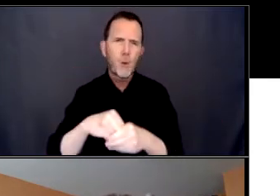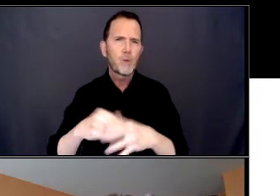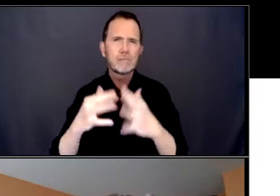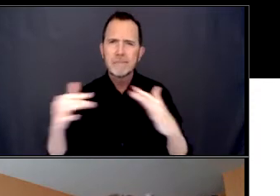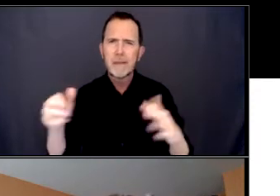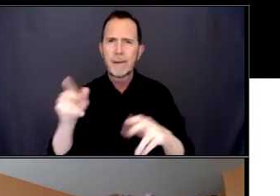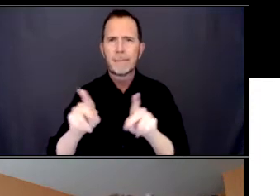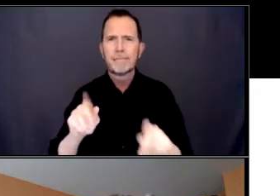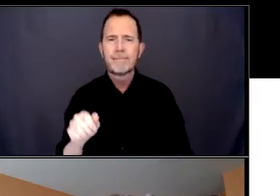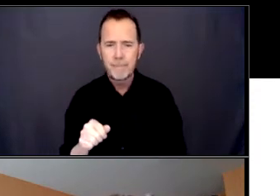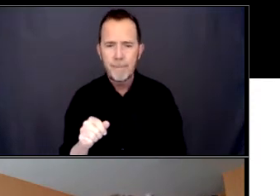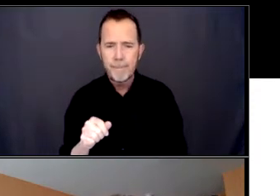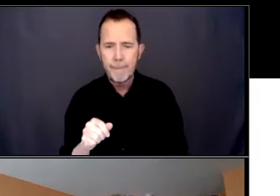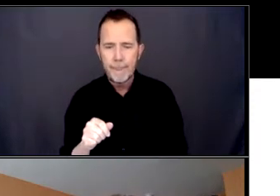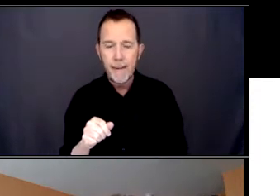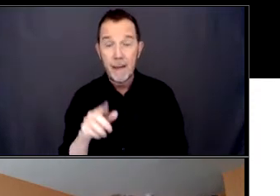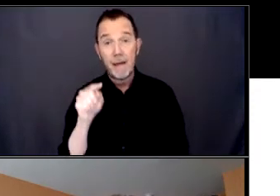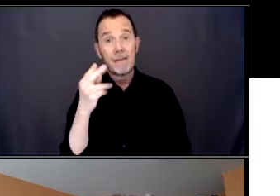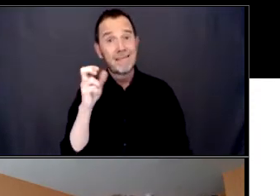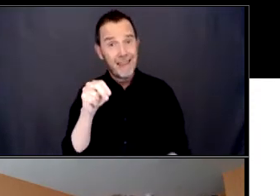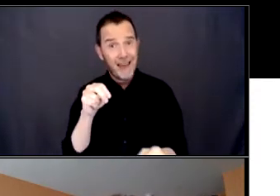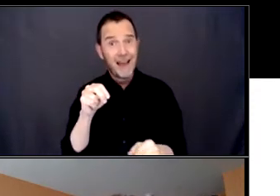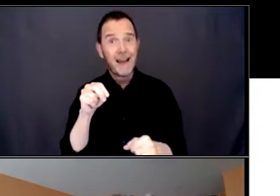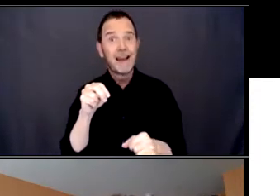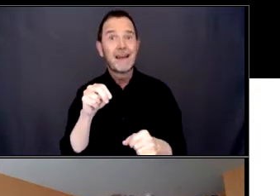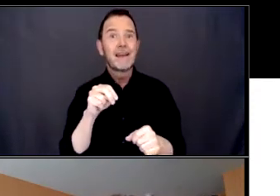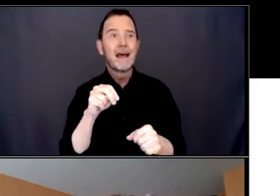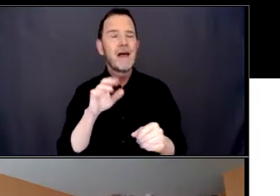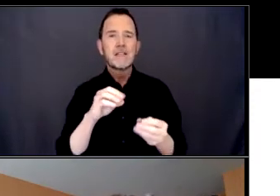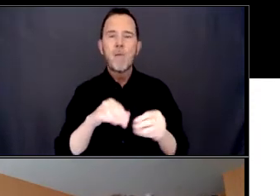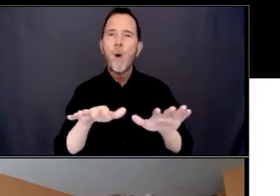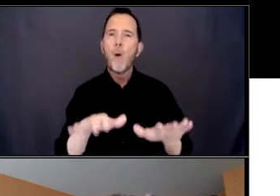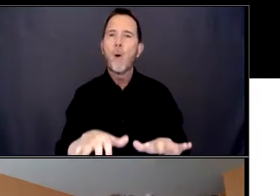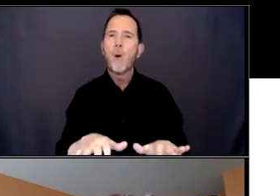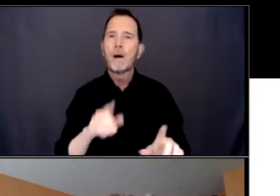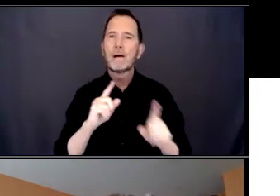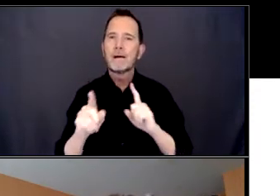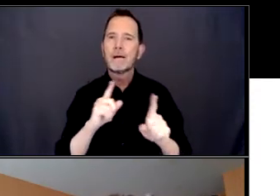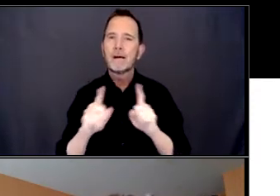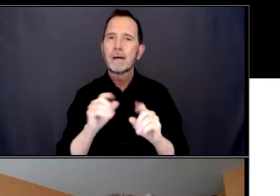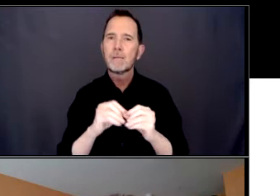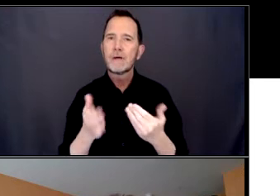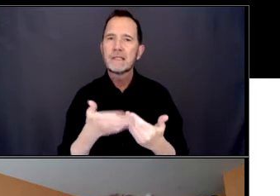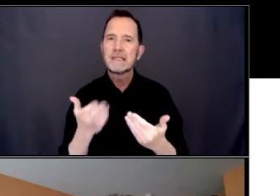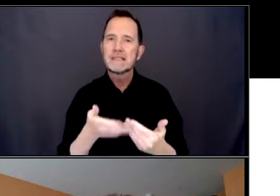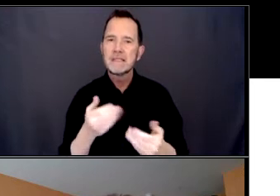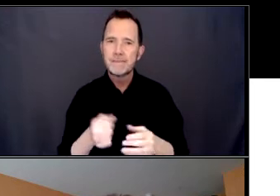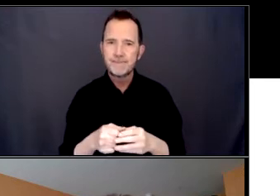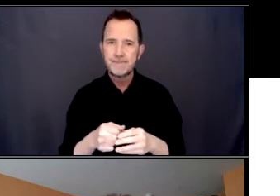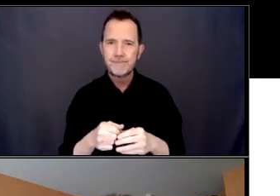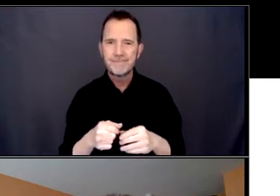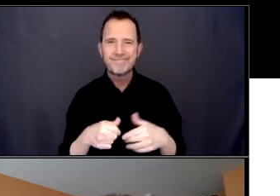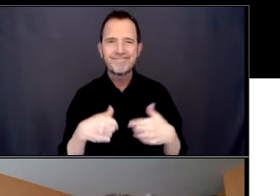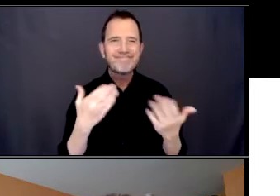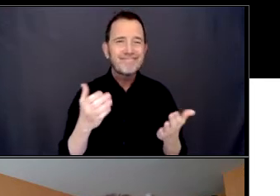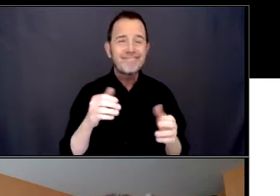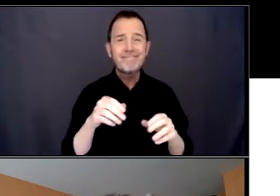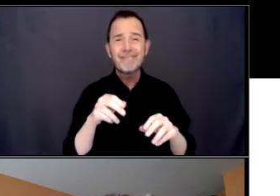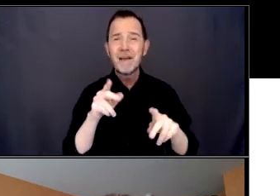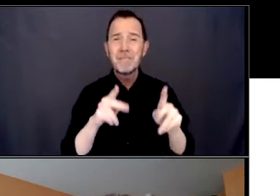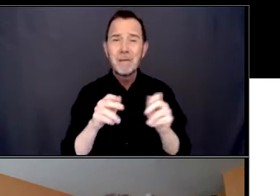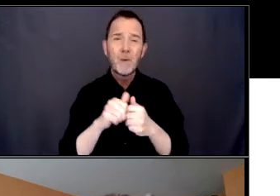that point, it becomes a very different conversation. Instead of people applying to jobs with a piece of paper,